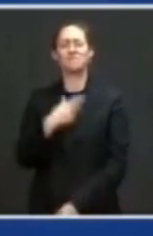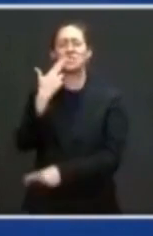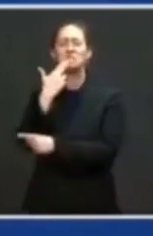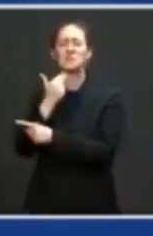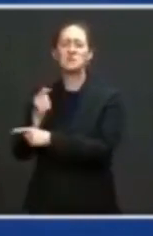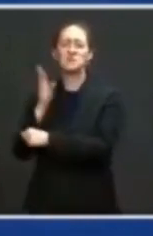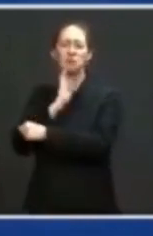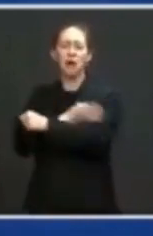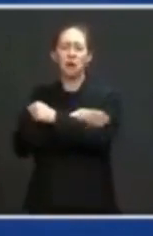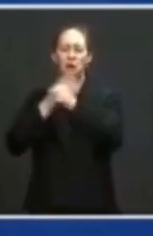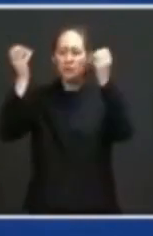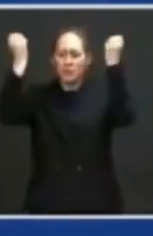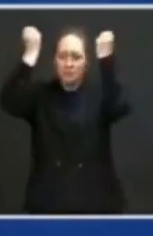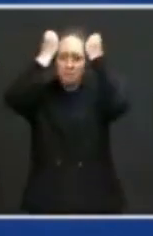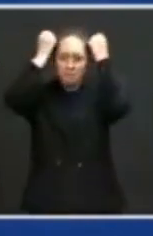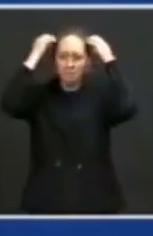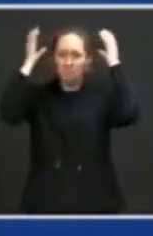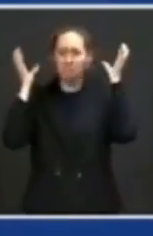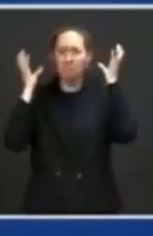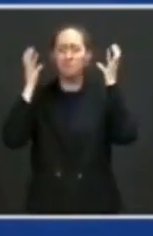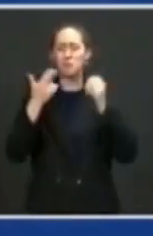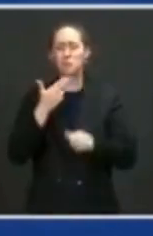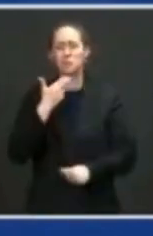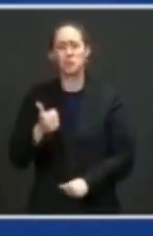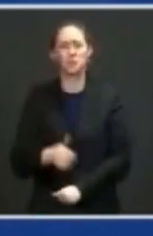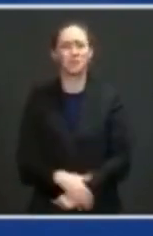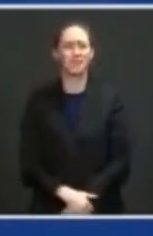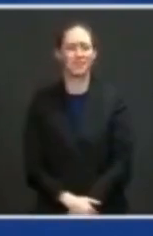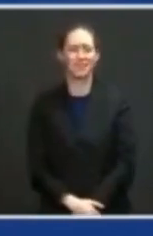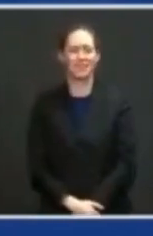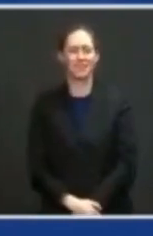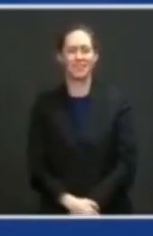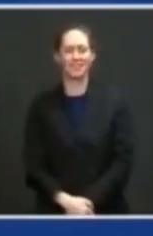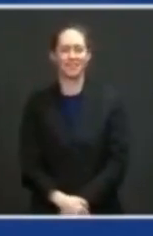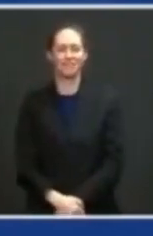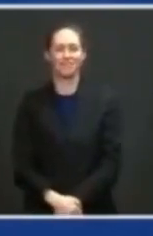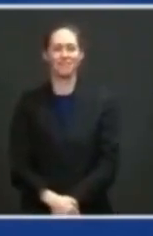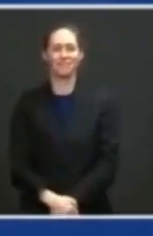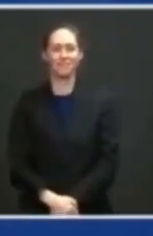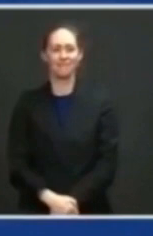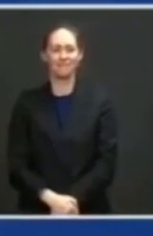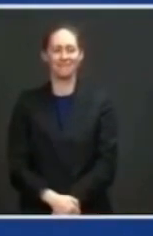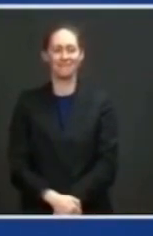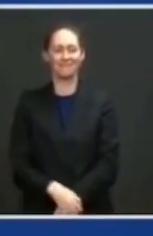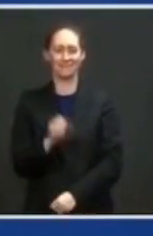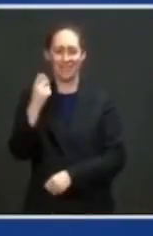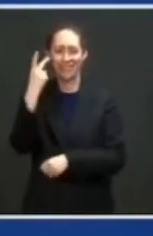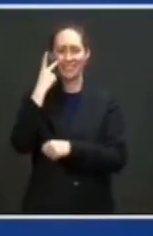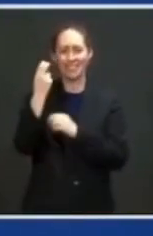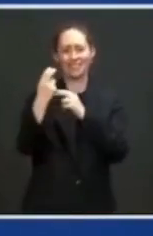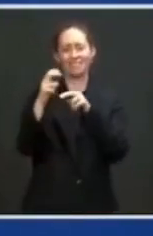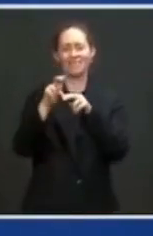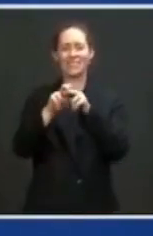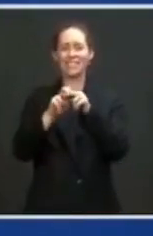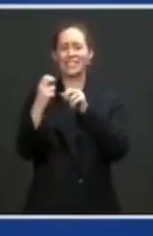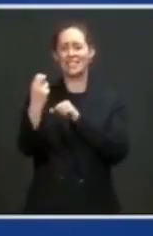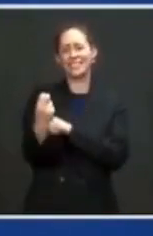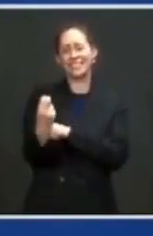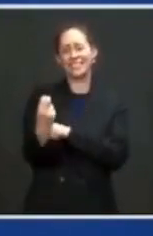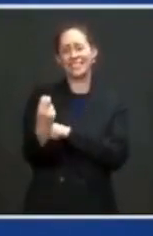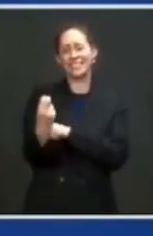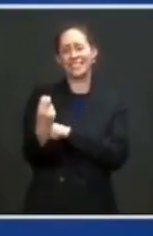Right. And look at her. She looks like she's 19 years old, sitting there with her, like a little lady with her legs crossed.